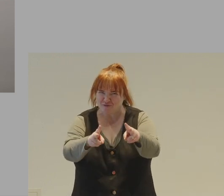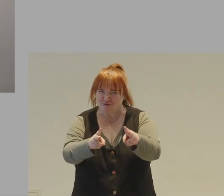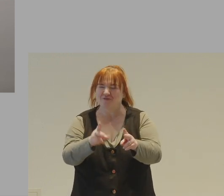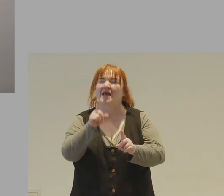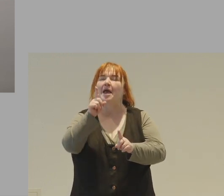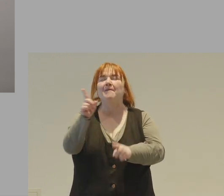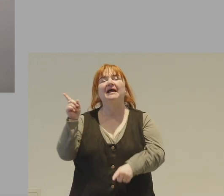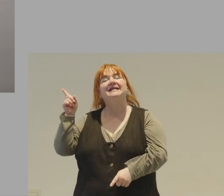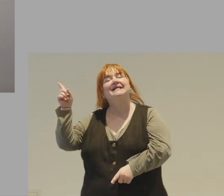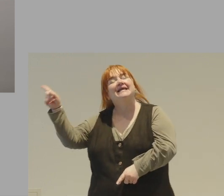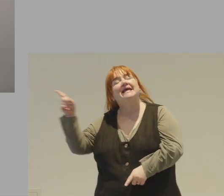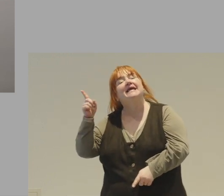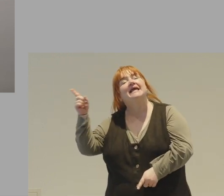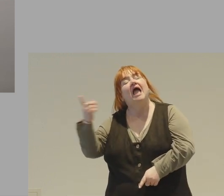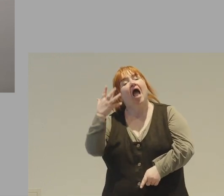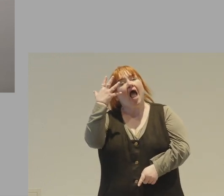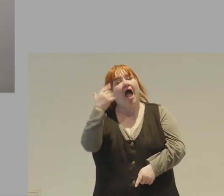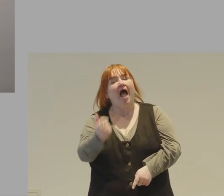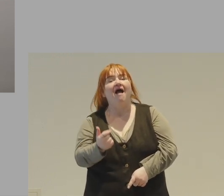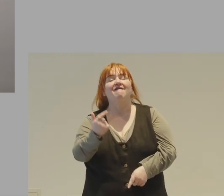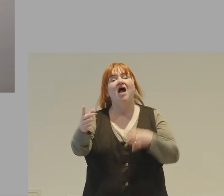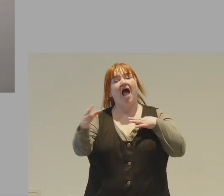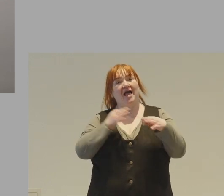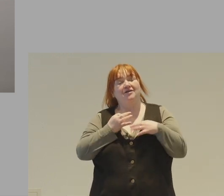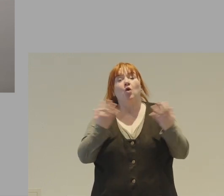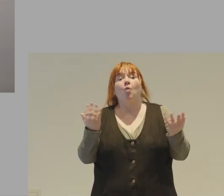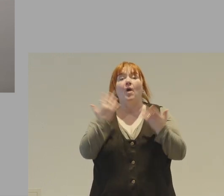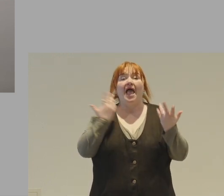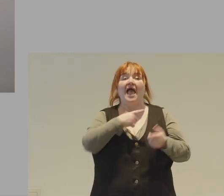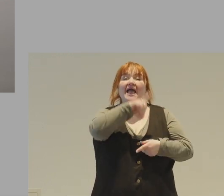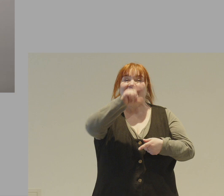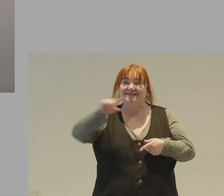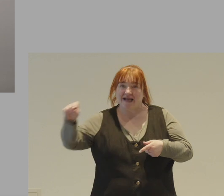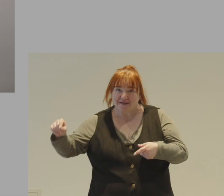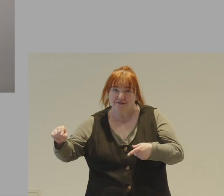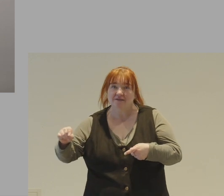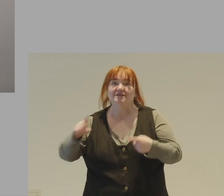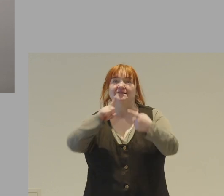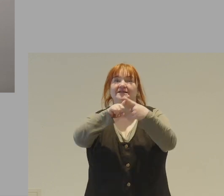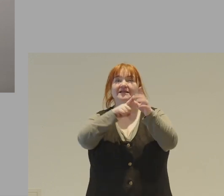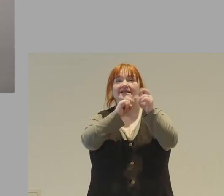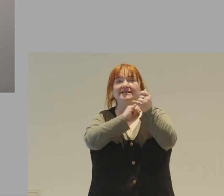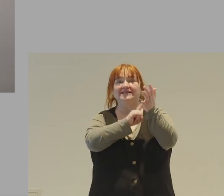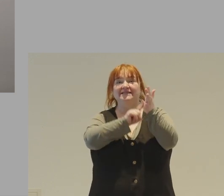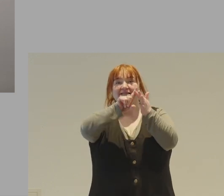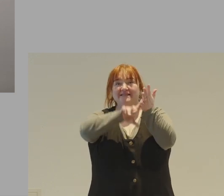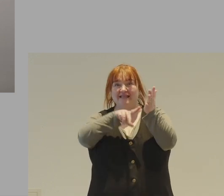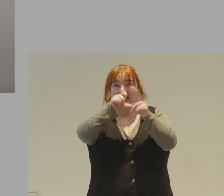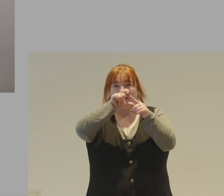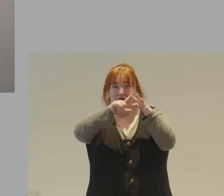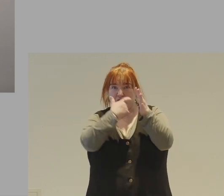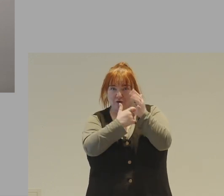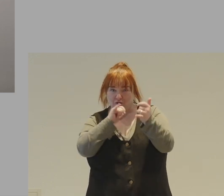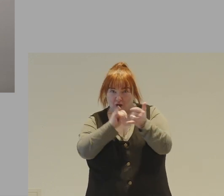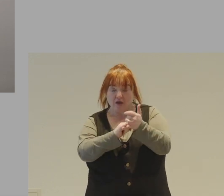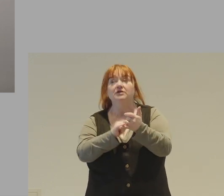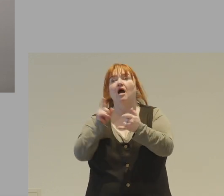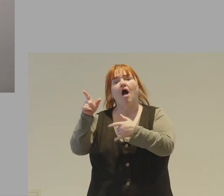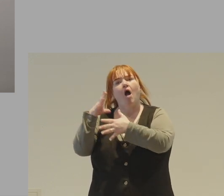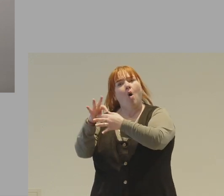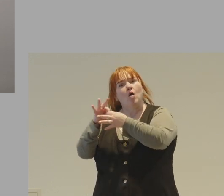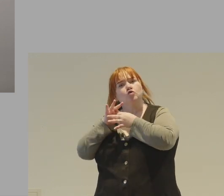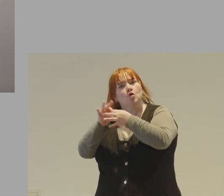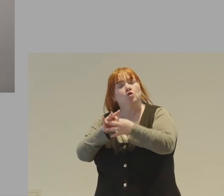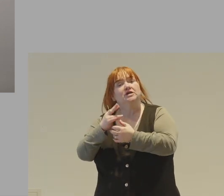Deo plays Kojo in EastEnders, and Deo is one of our associate